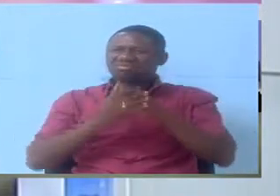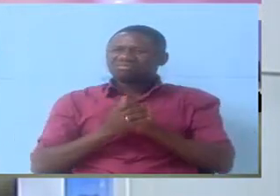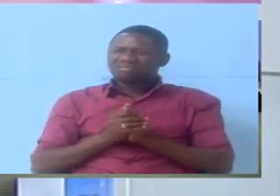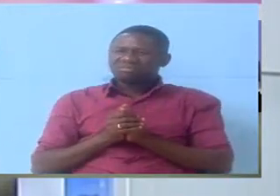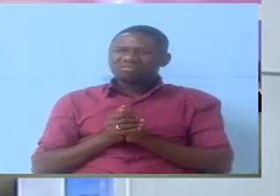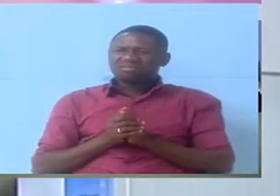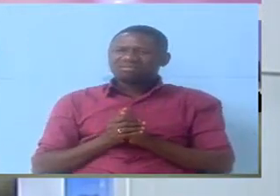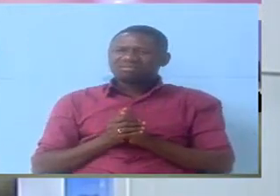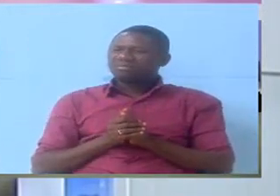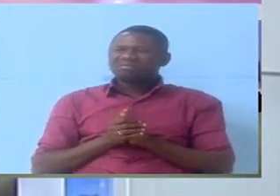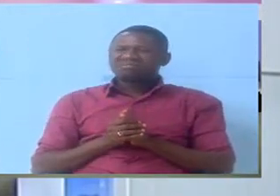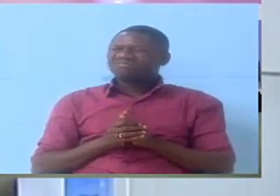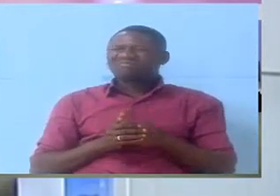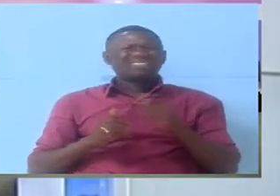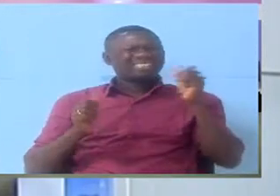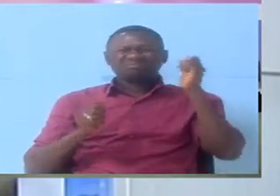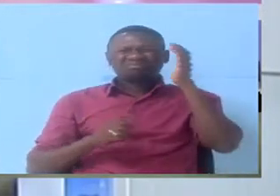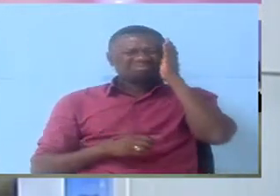Badly.